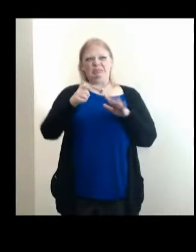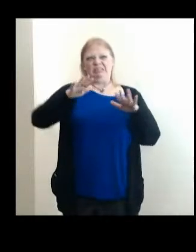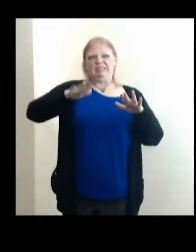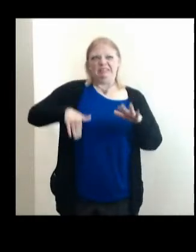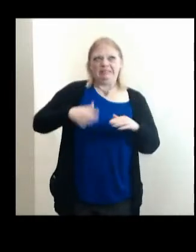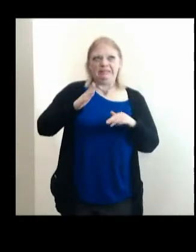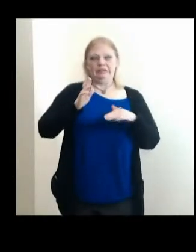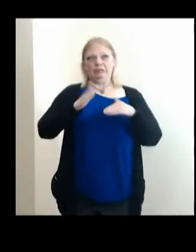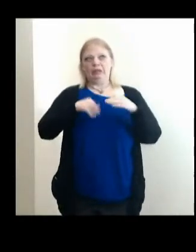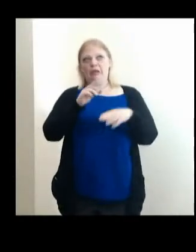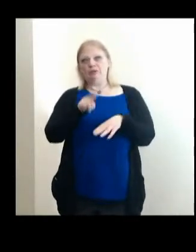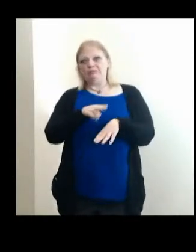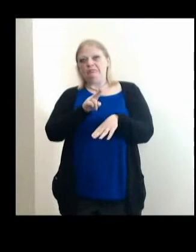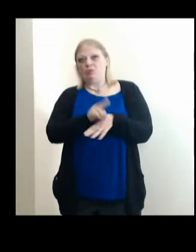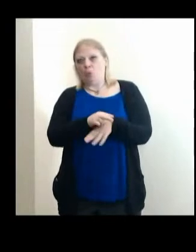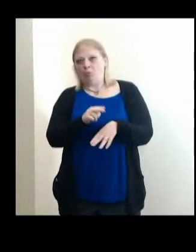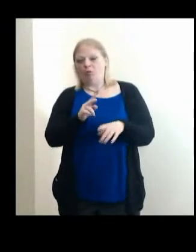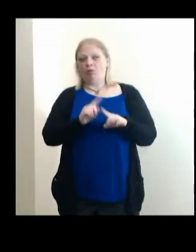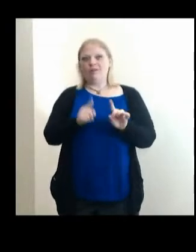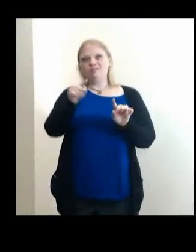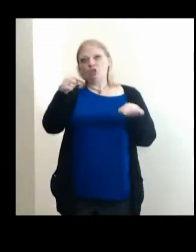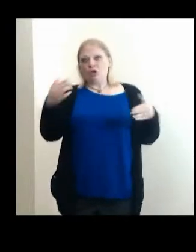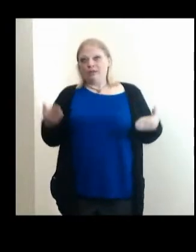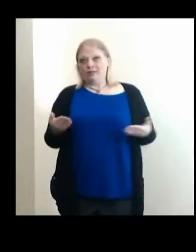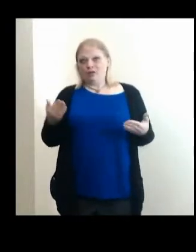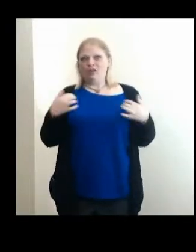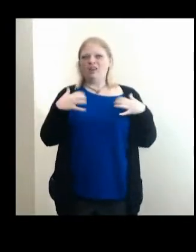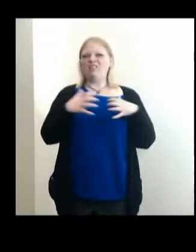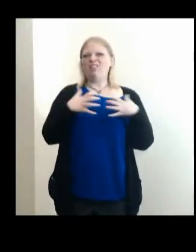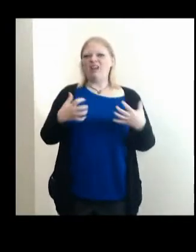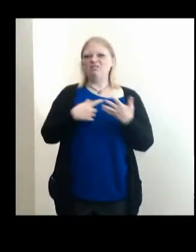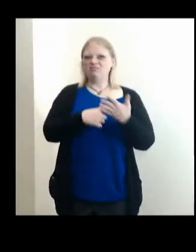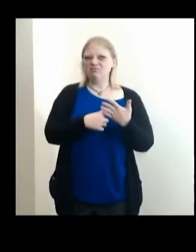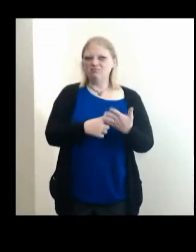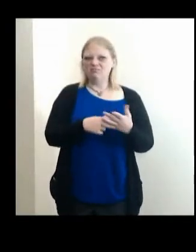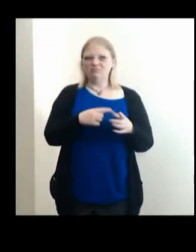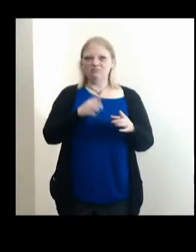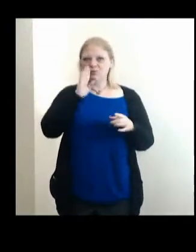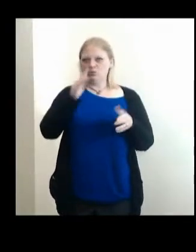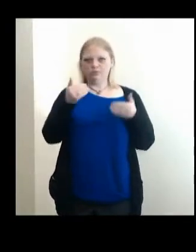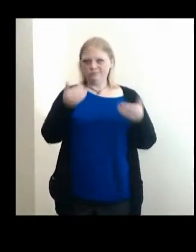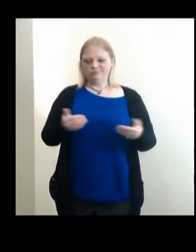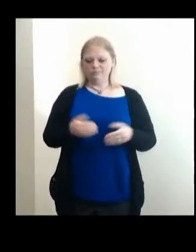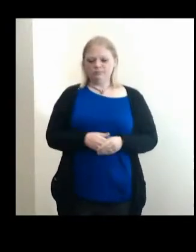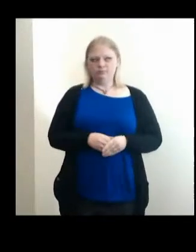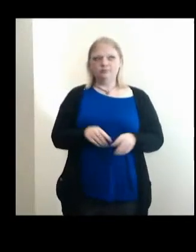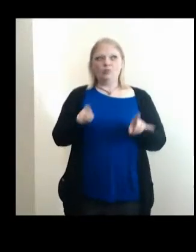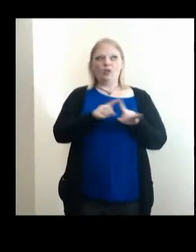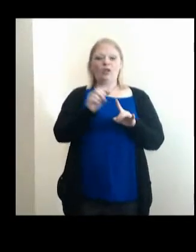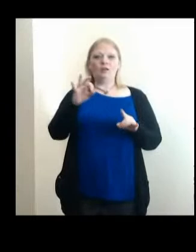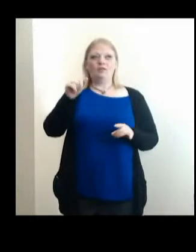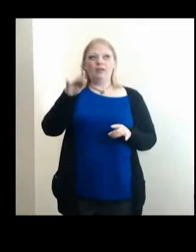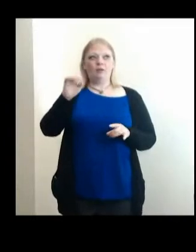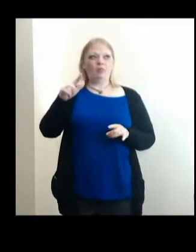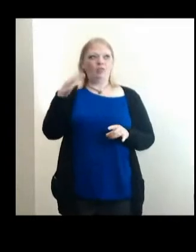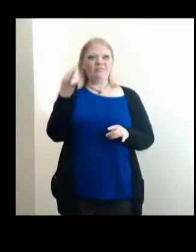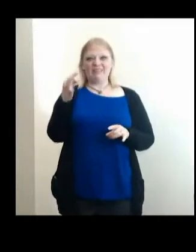But we are here and we have a lot to go through, so let's go straight into it. As of April 19th,